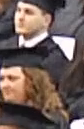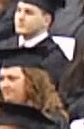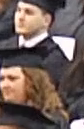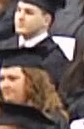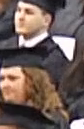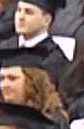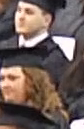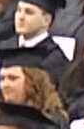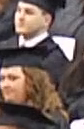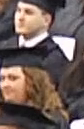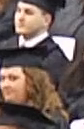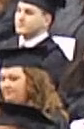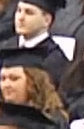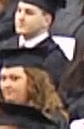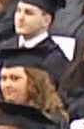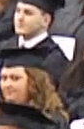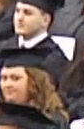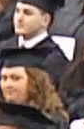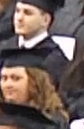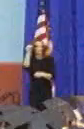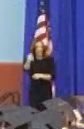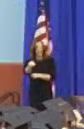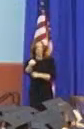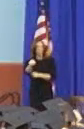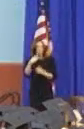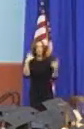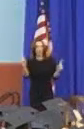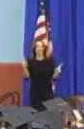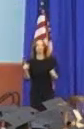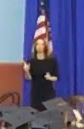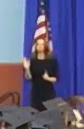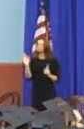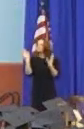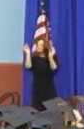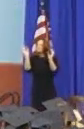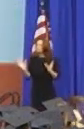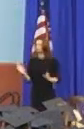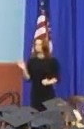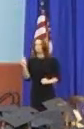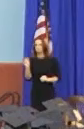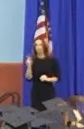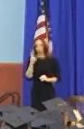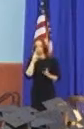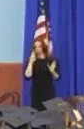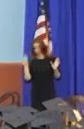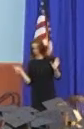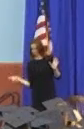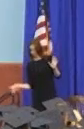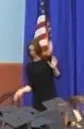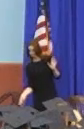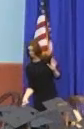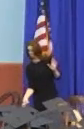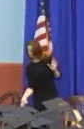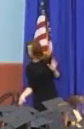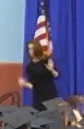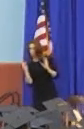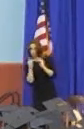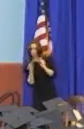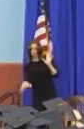said, yes, it's full. Then the professor looked under the podium again, and he pulled